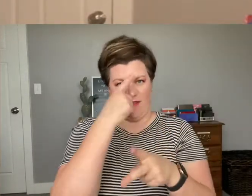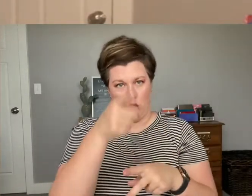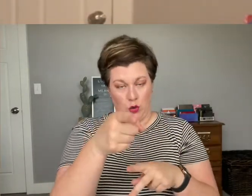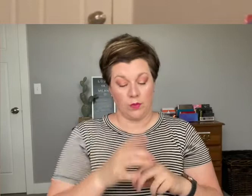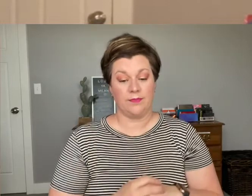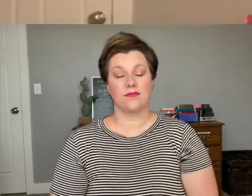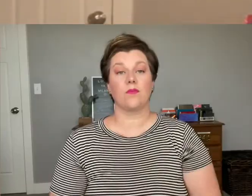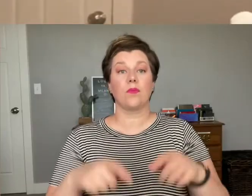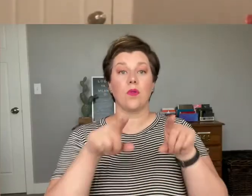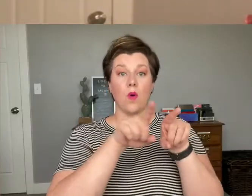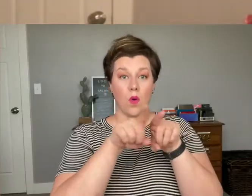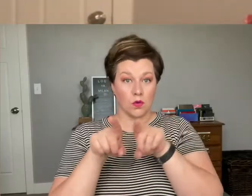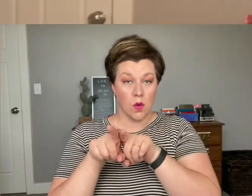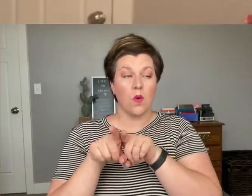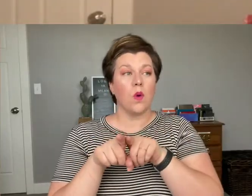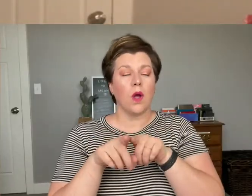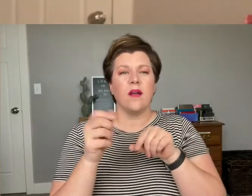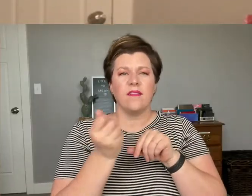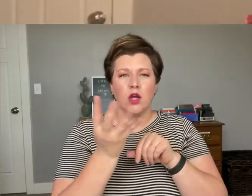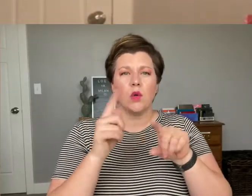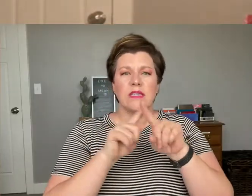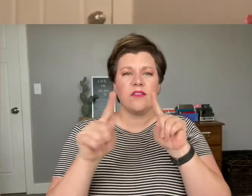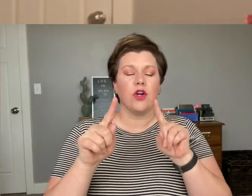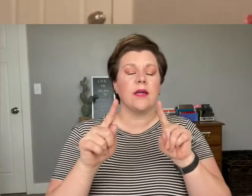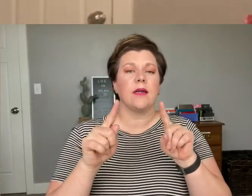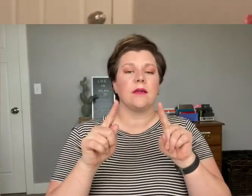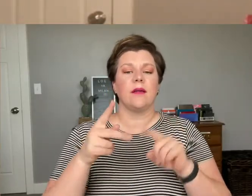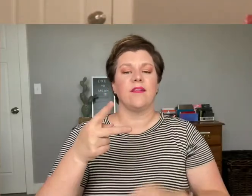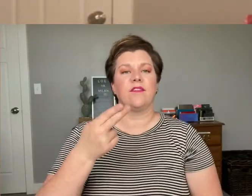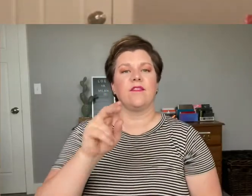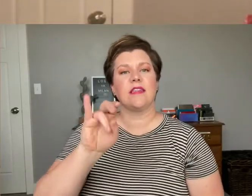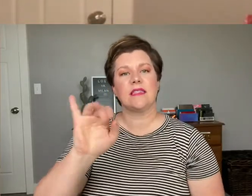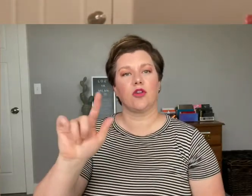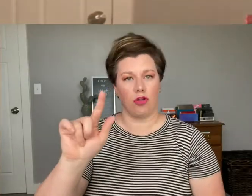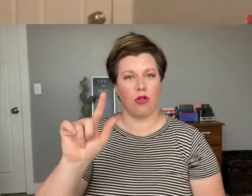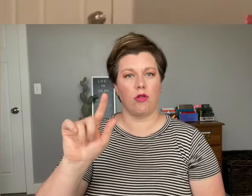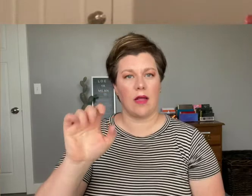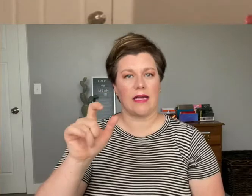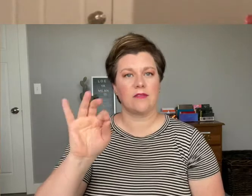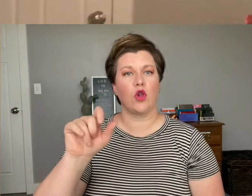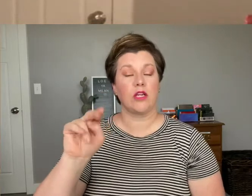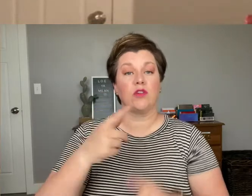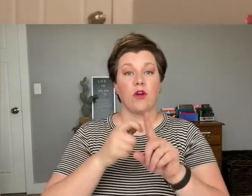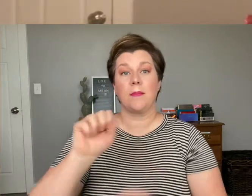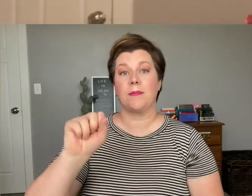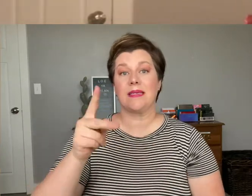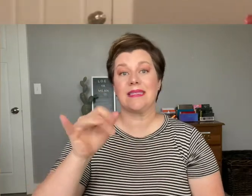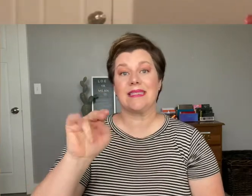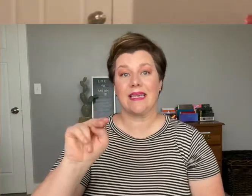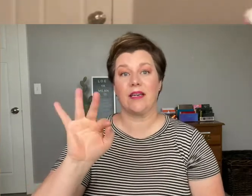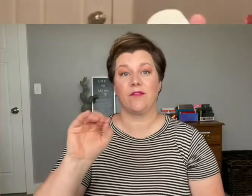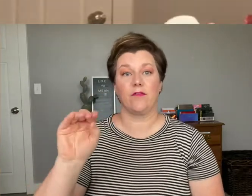for your skin. There is also there are a few different physical exfoliations from Skin